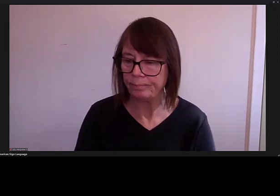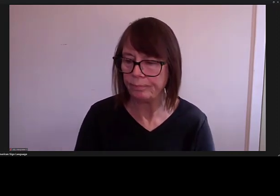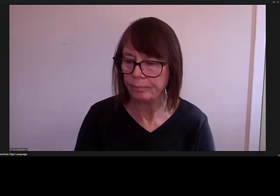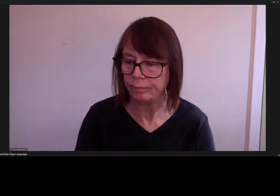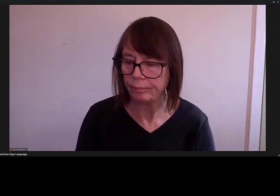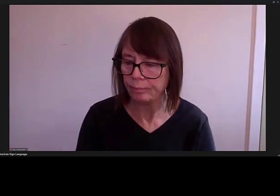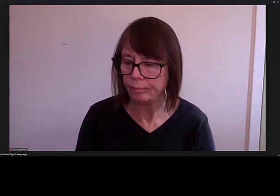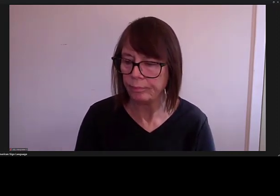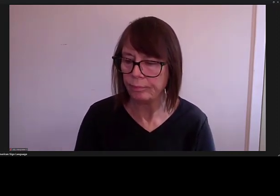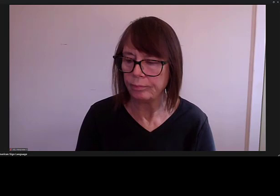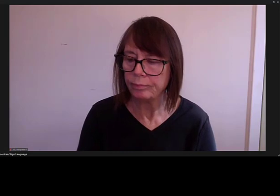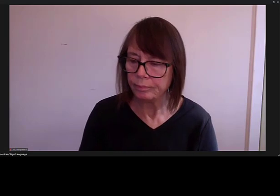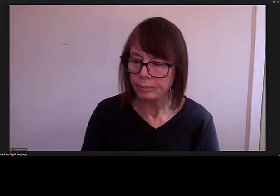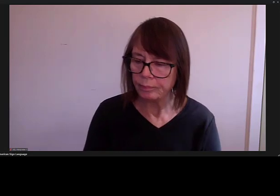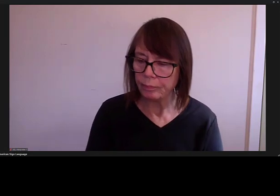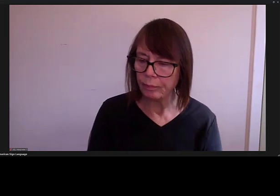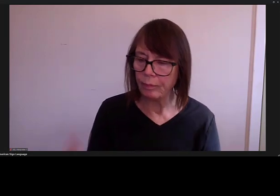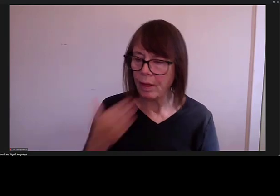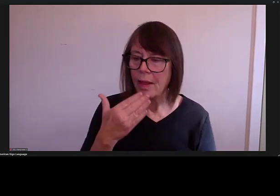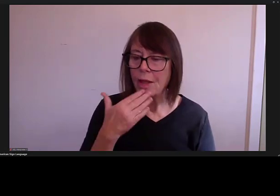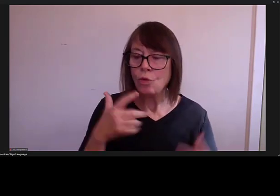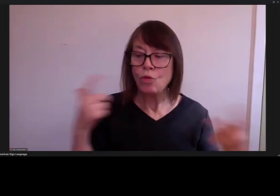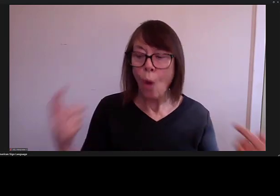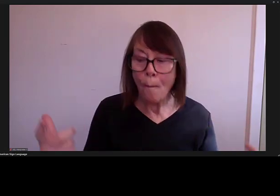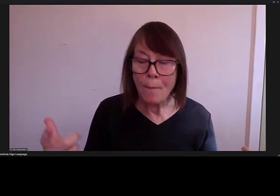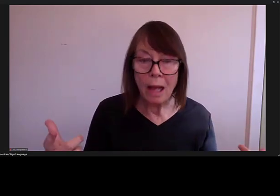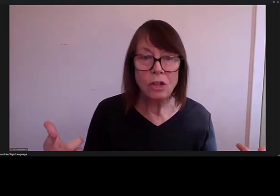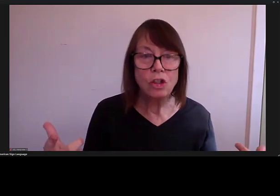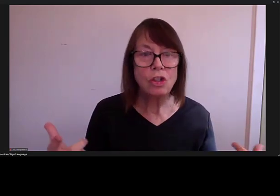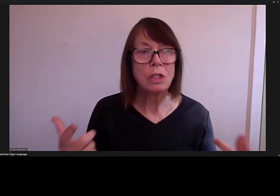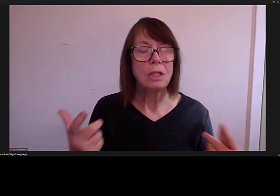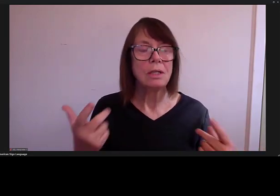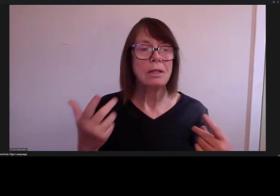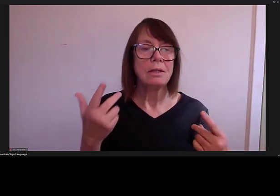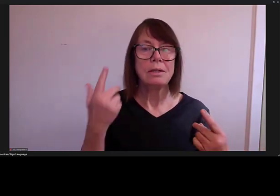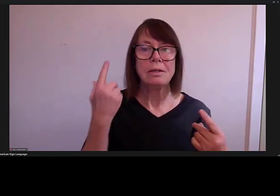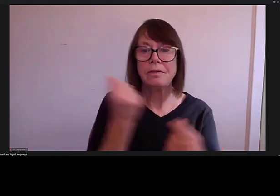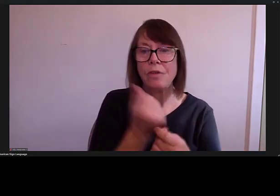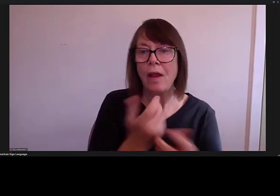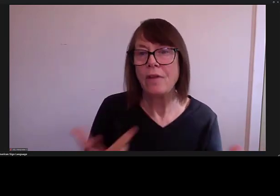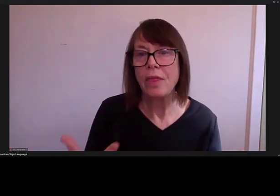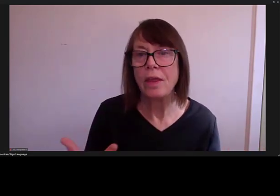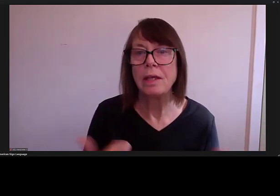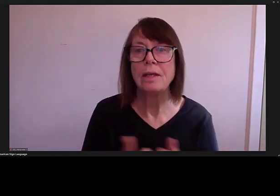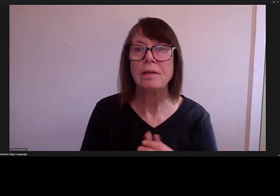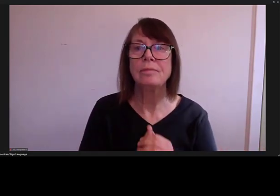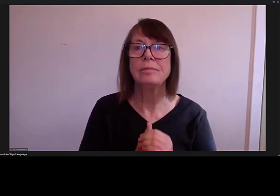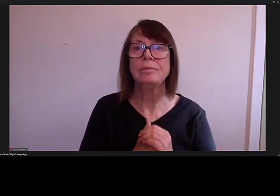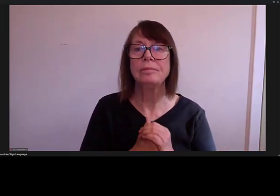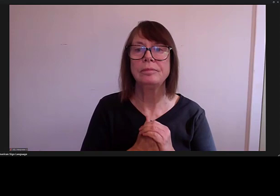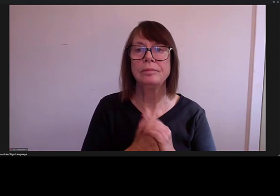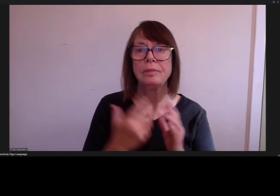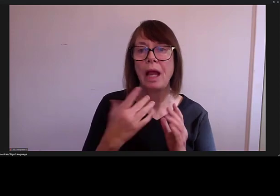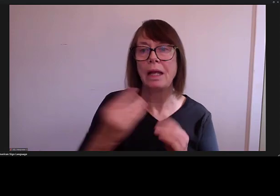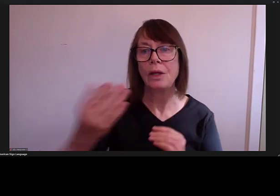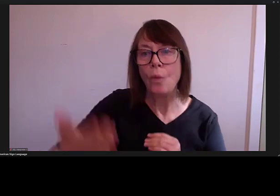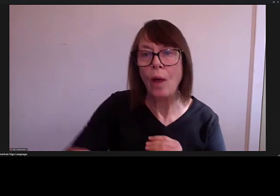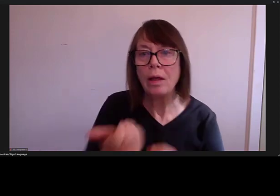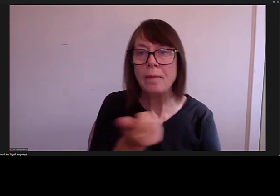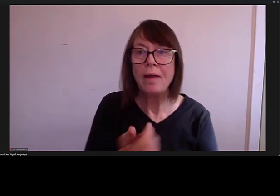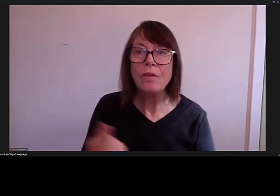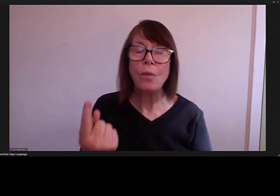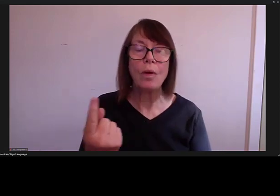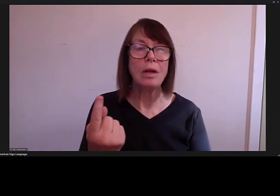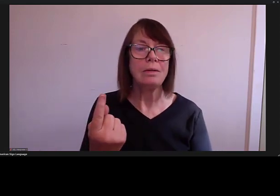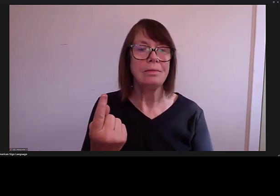Thank you so much, Carolyn, for everything. And I'd like to welcome everybody to the